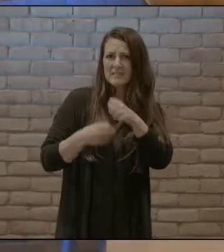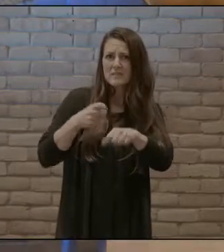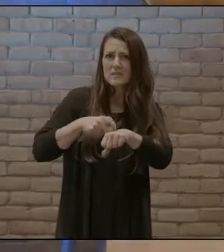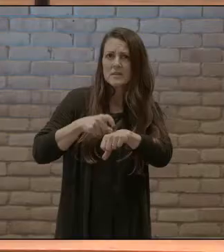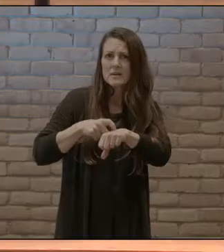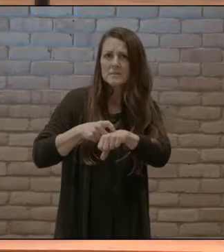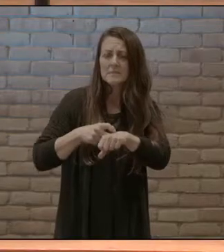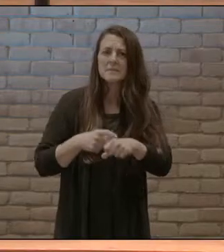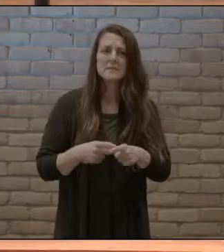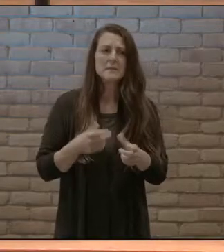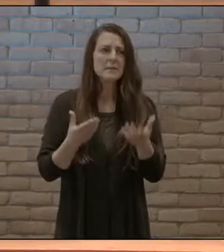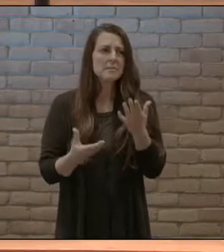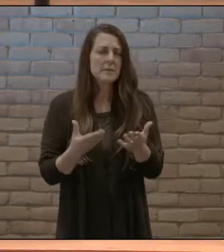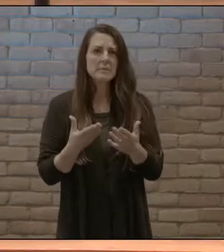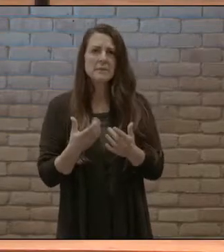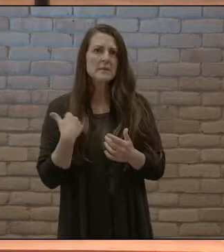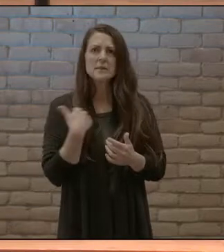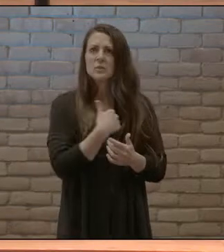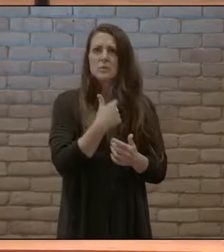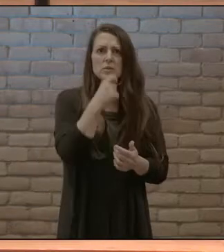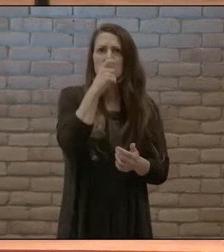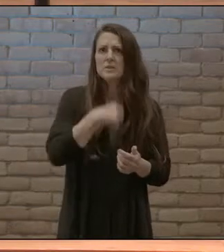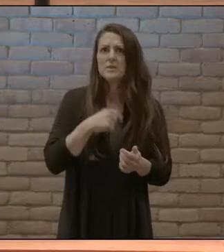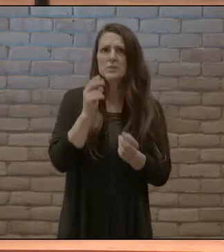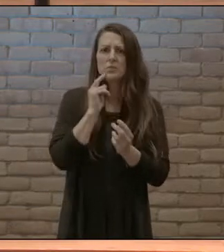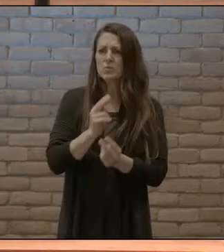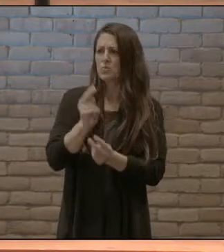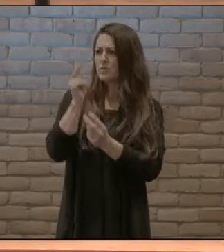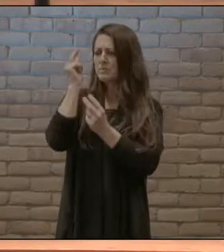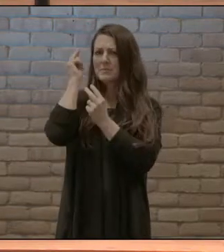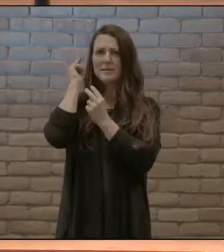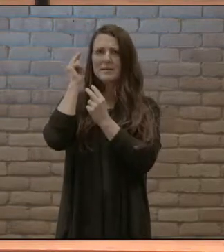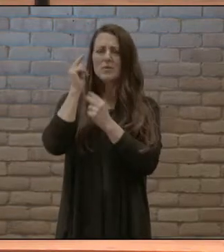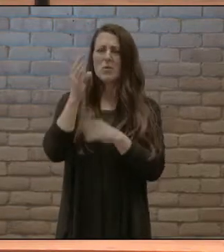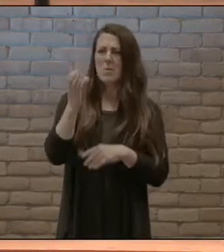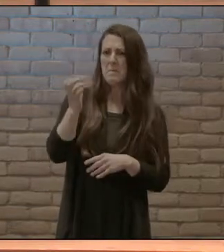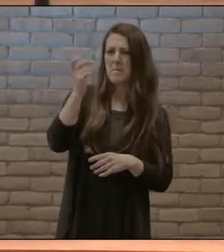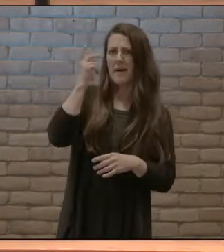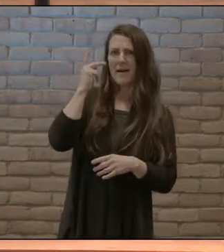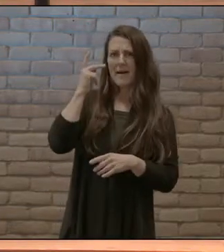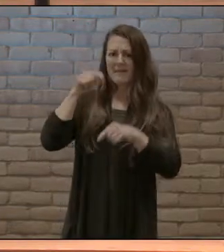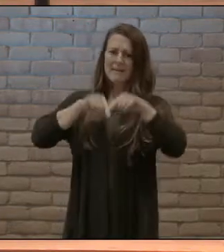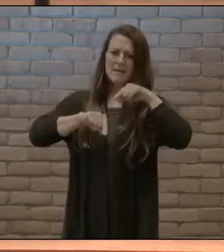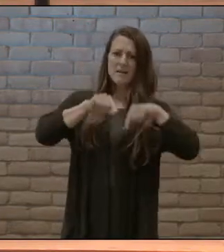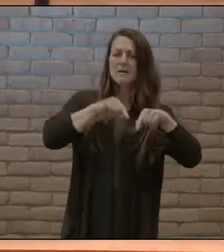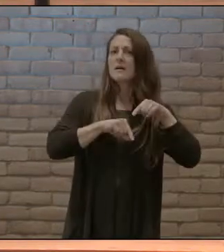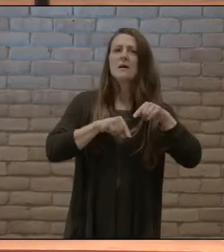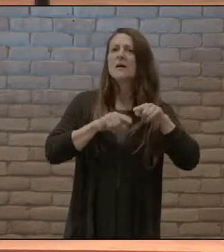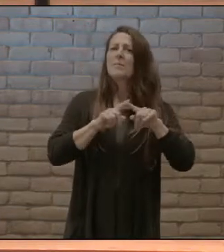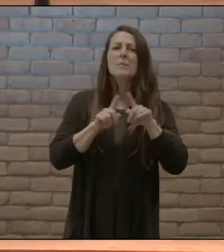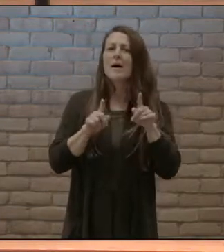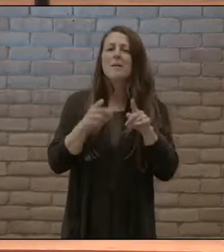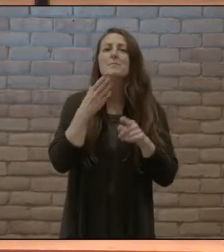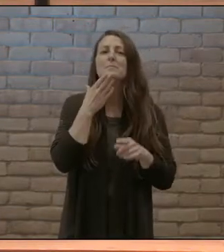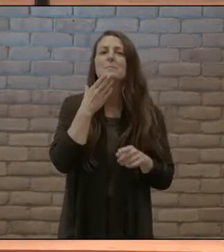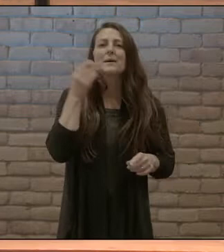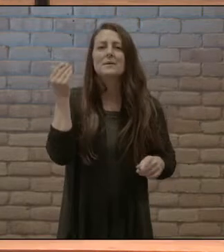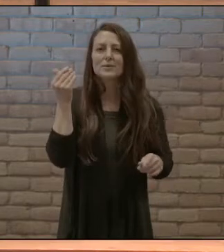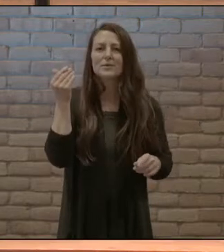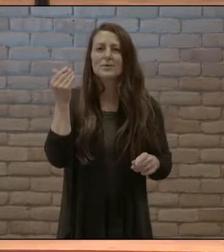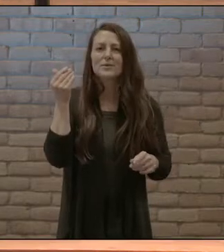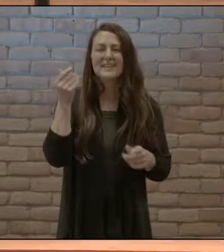What if it's more than just about looking back to the past or going back to what was, but if it's looking to see the new